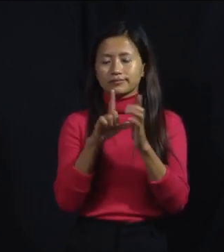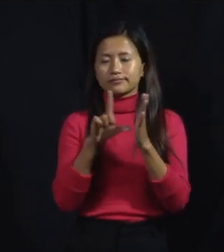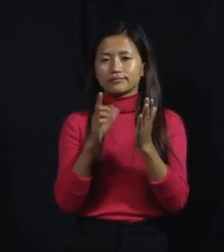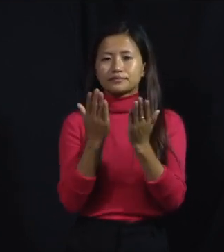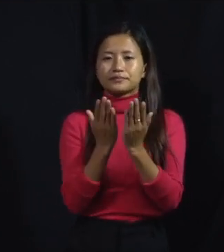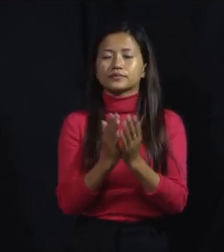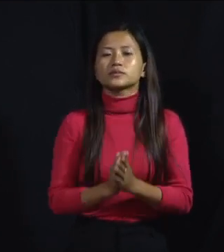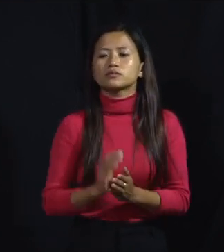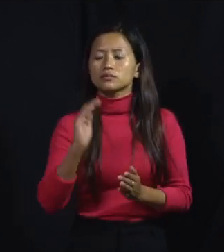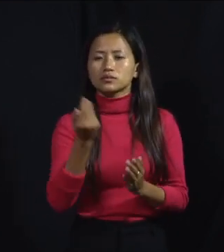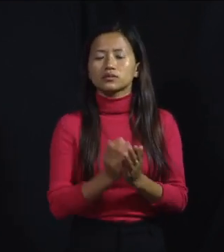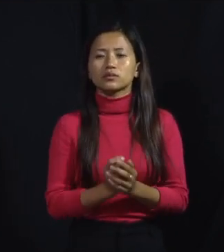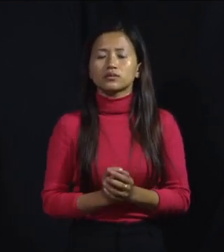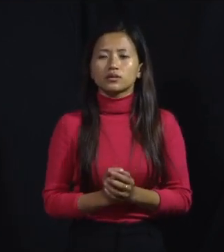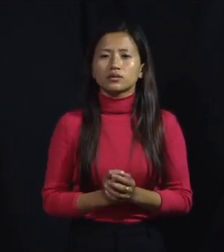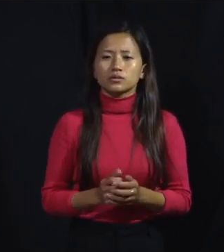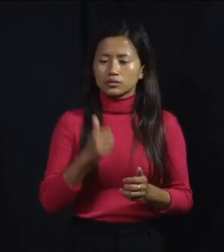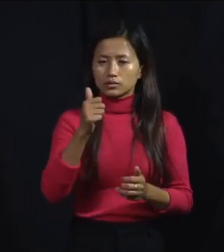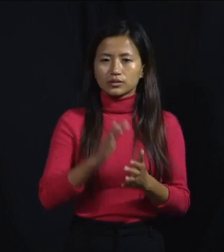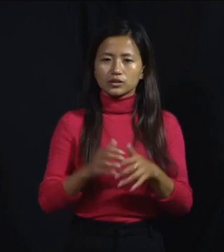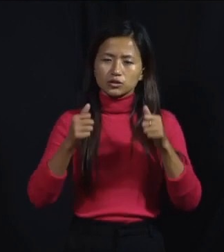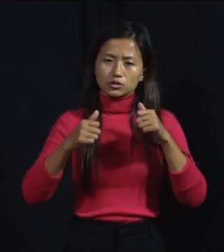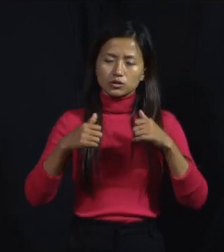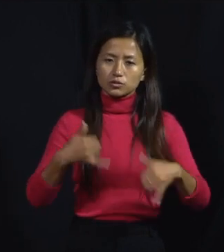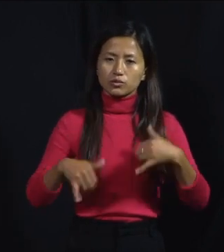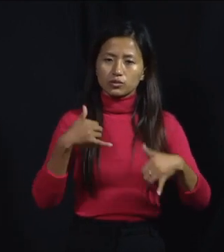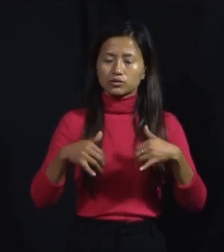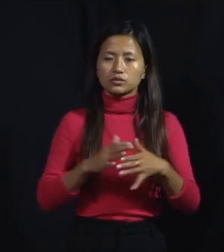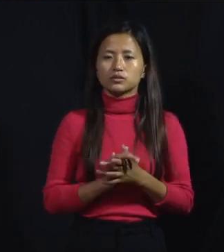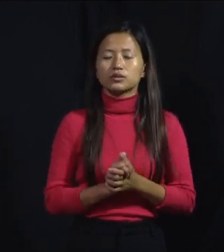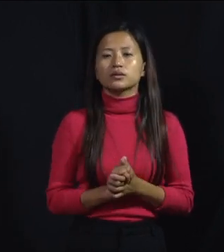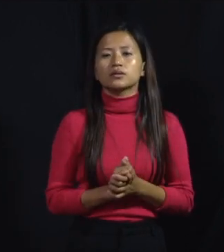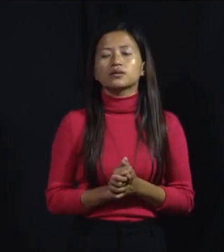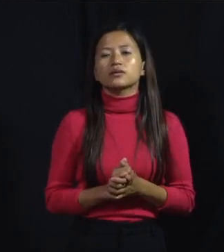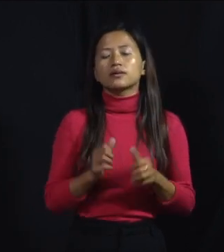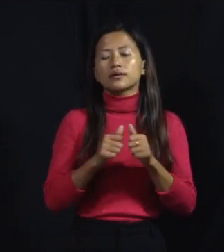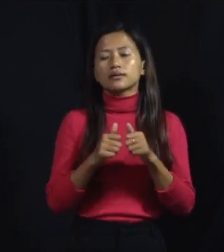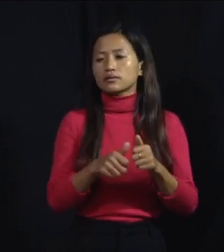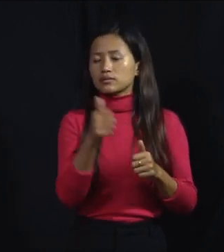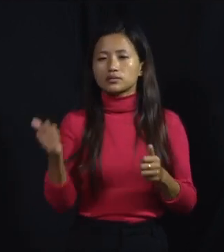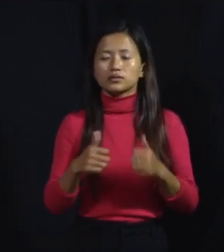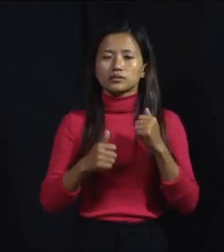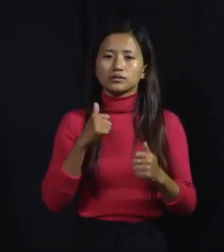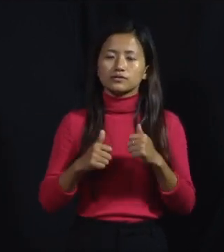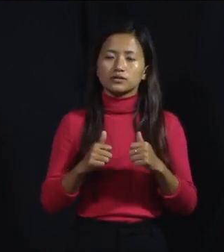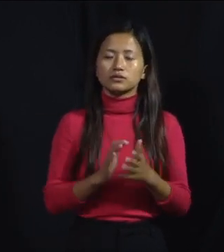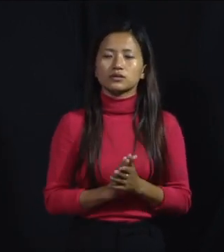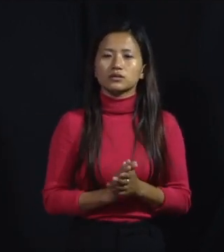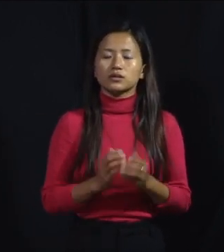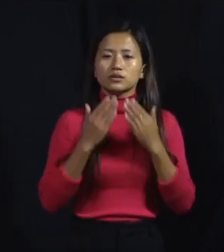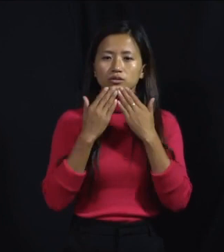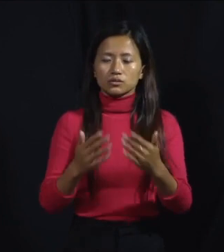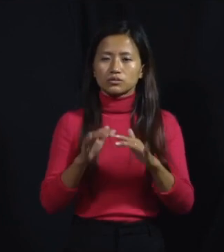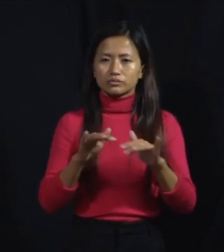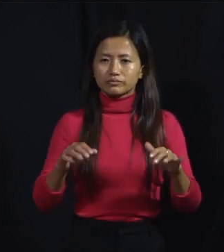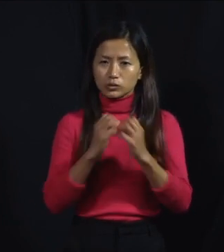And for some students, they're very good in sports and other games and other activities that the school